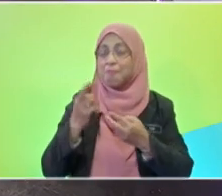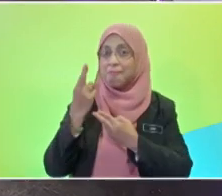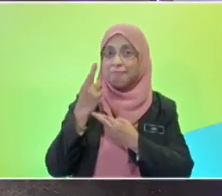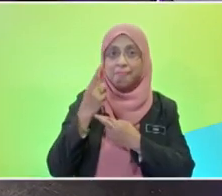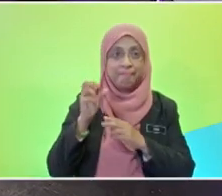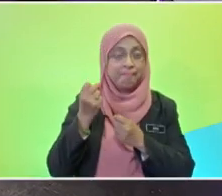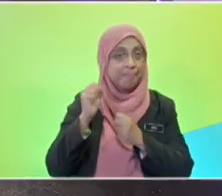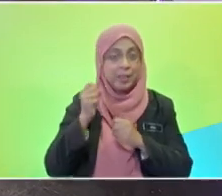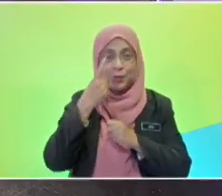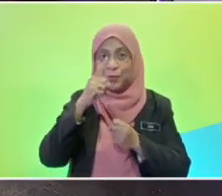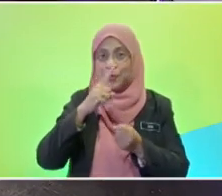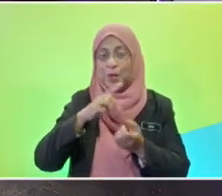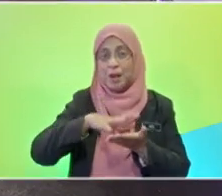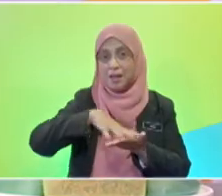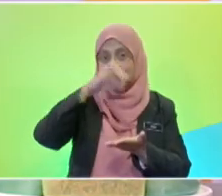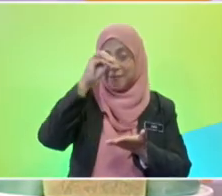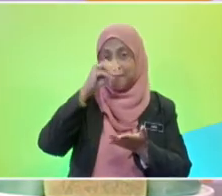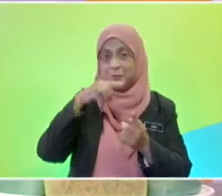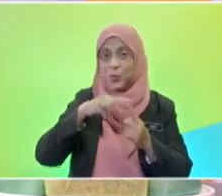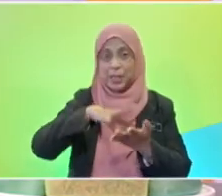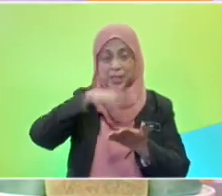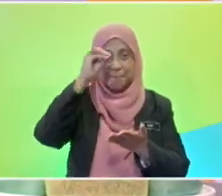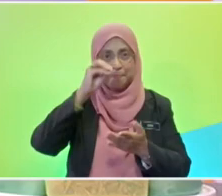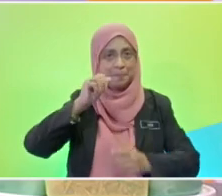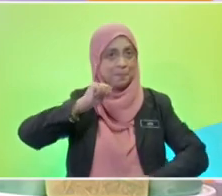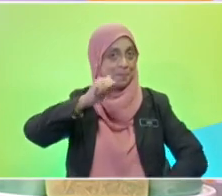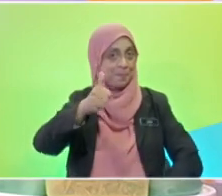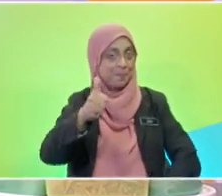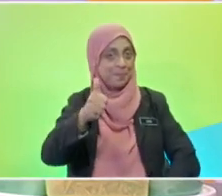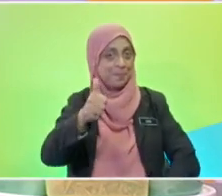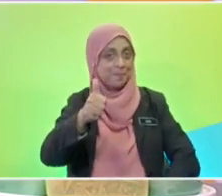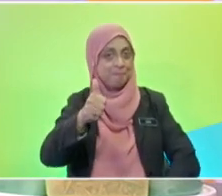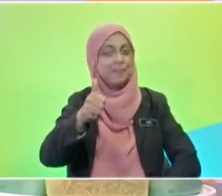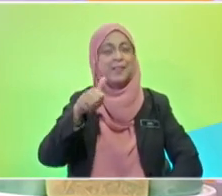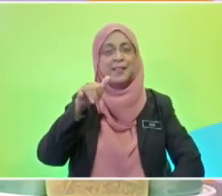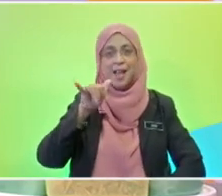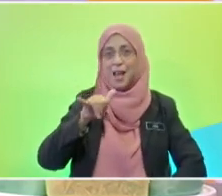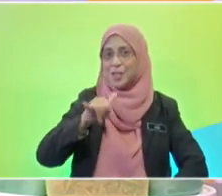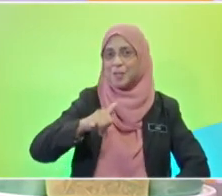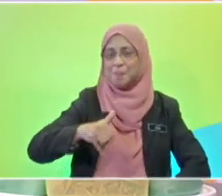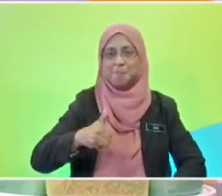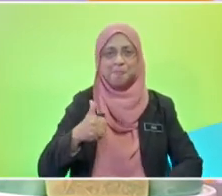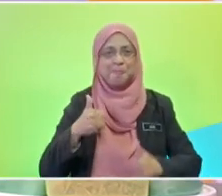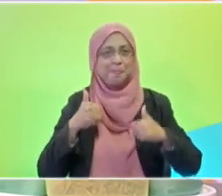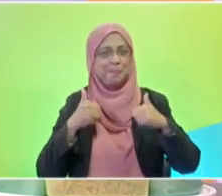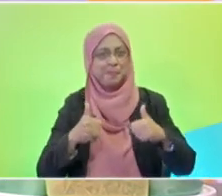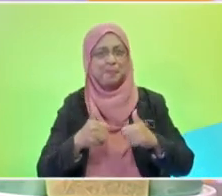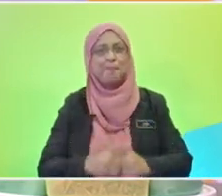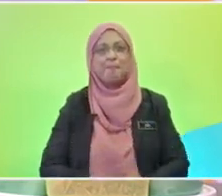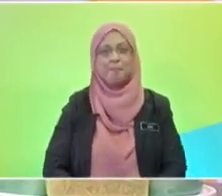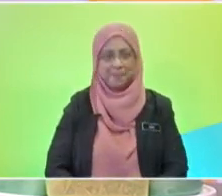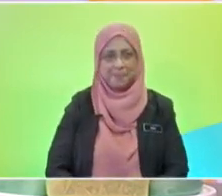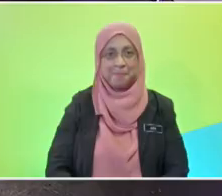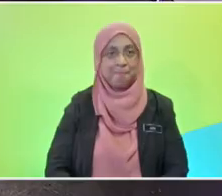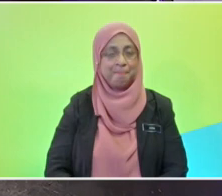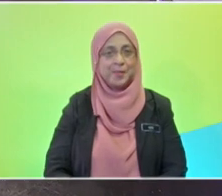today's lesson? If you're ready, give me a thumbs up. Yes! Okay, teacher, everybody is ready. Shall we begin